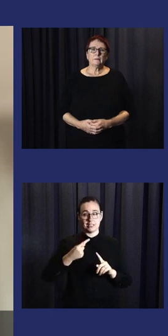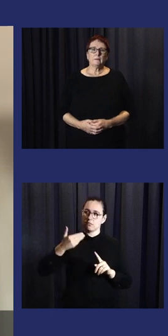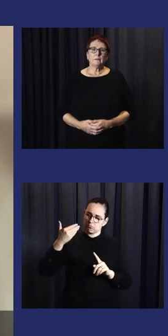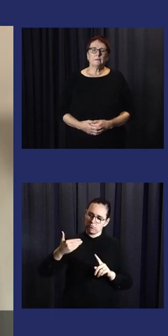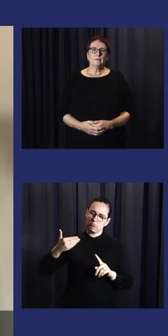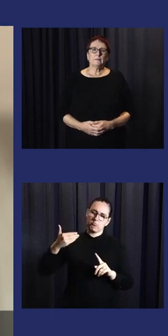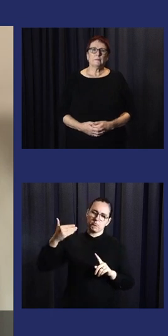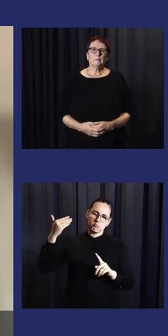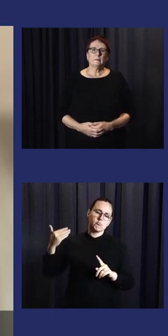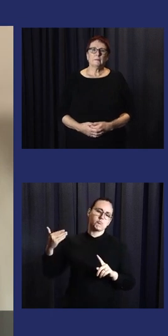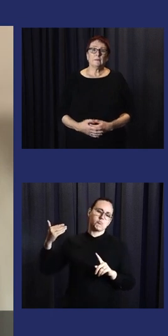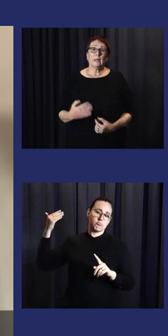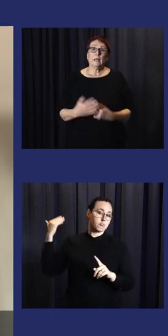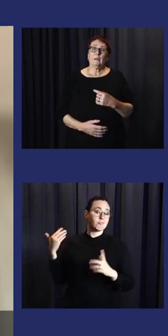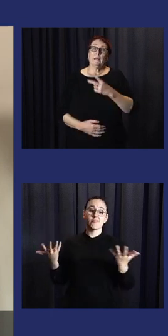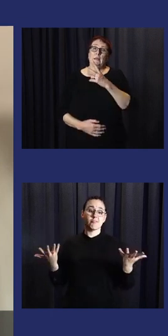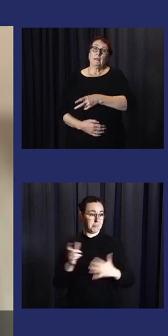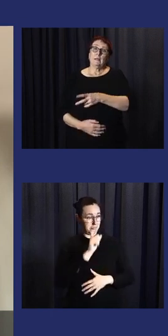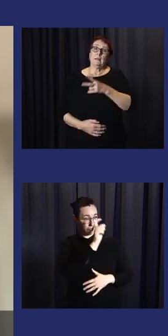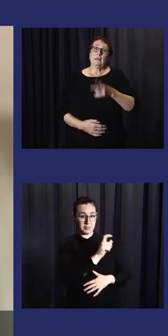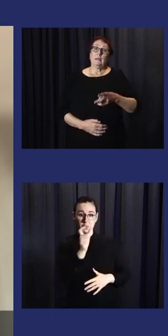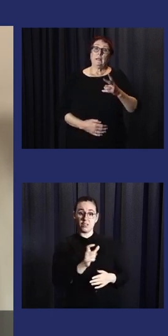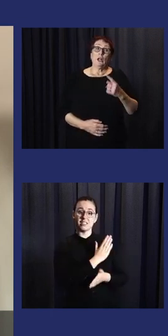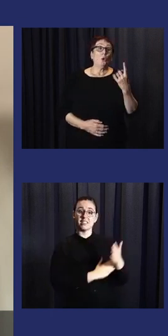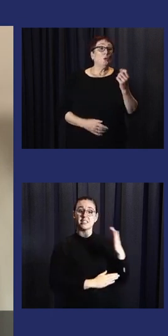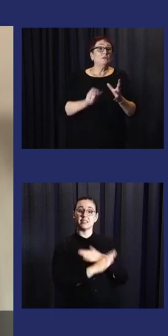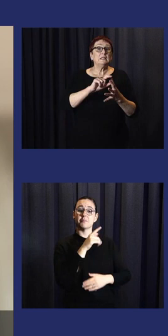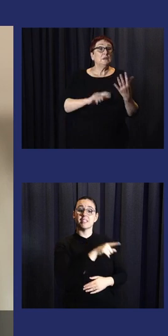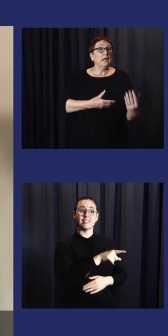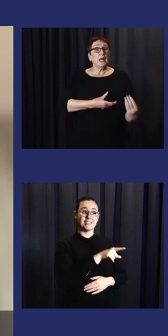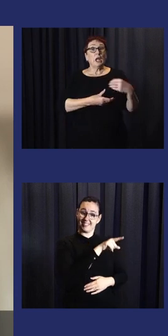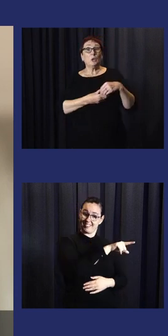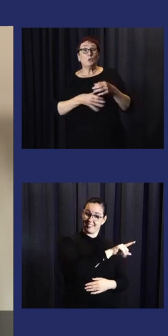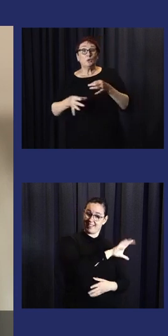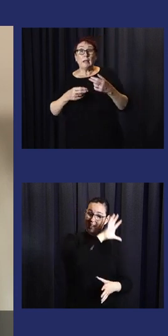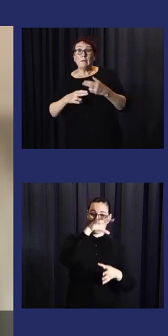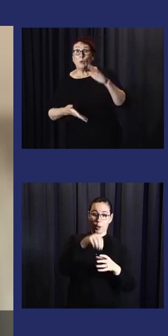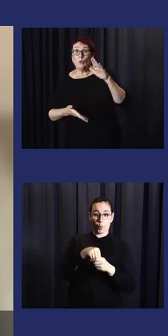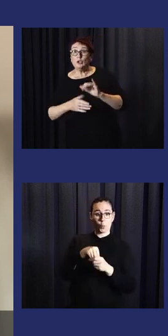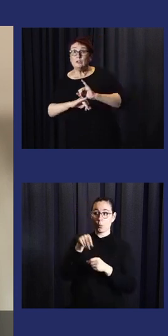that people with disabilities are not included in disaster risk reduction.